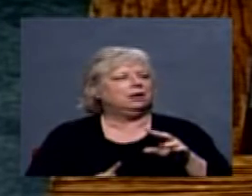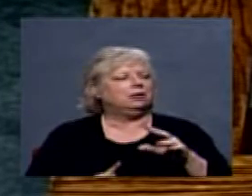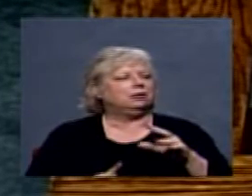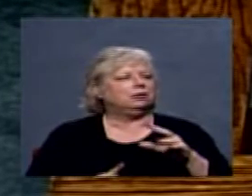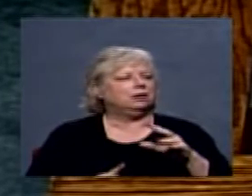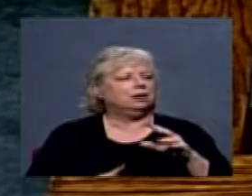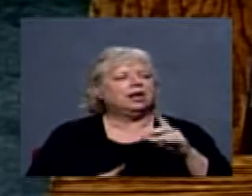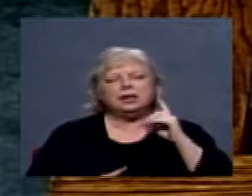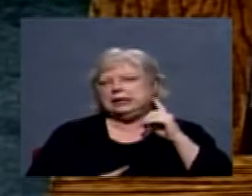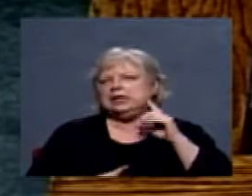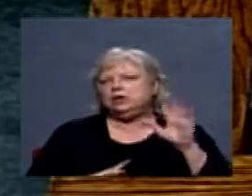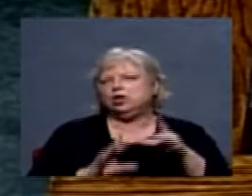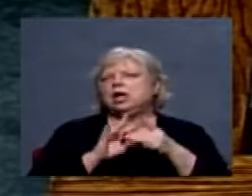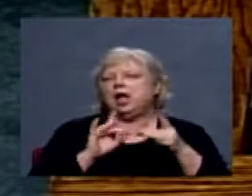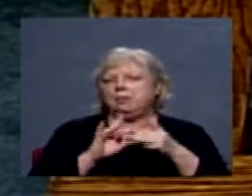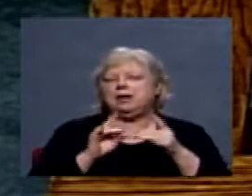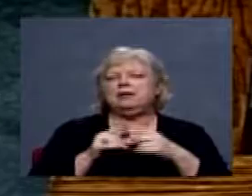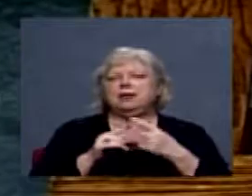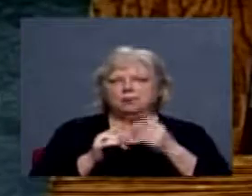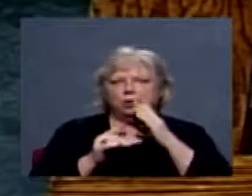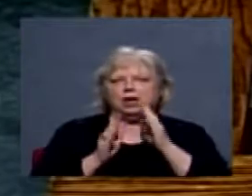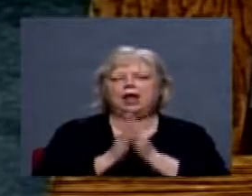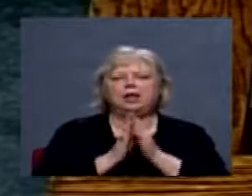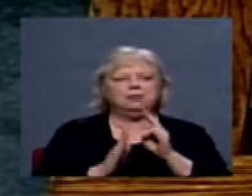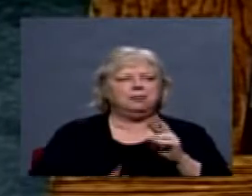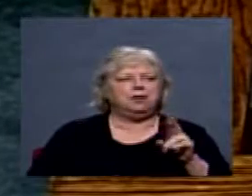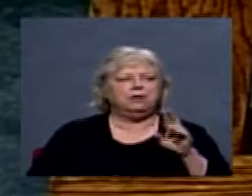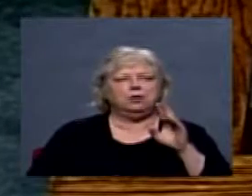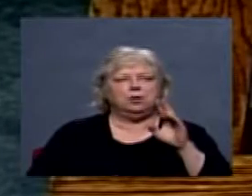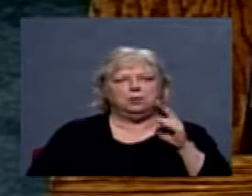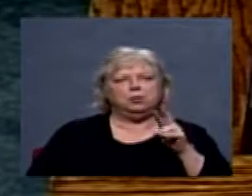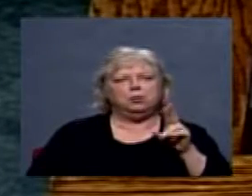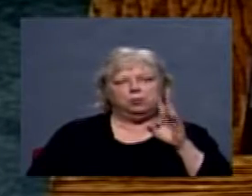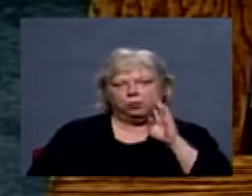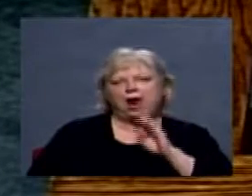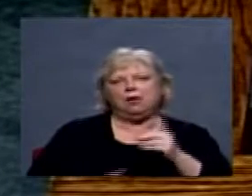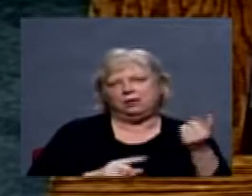to your comments and we'll ask Mr. Brown to answer all of those. Okay.